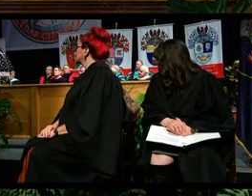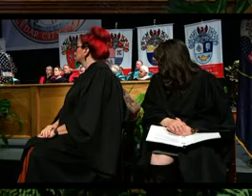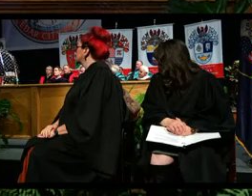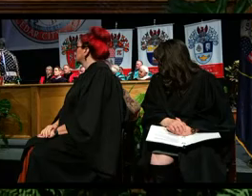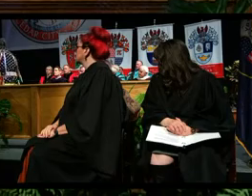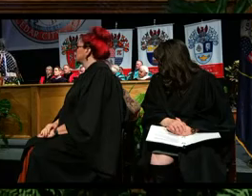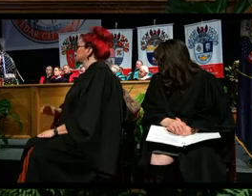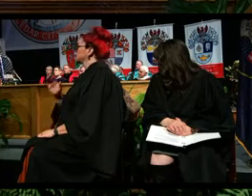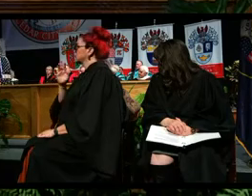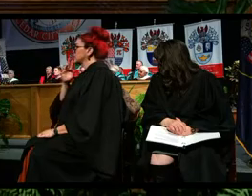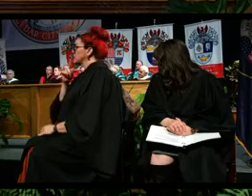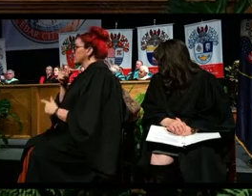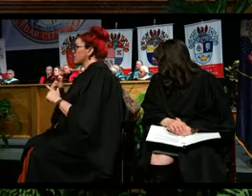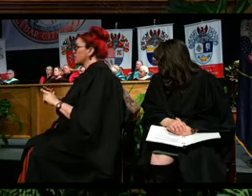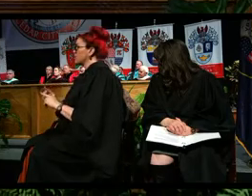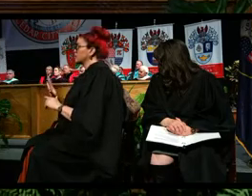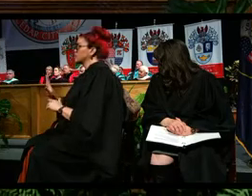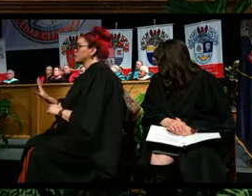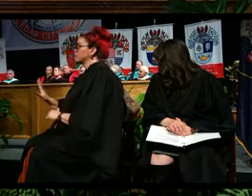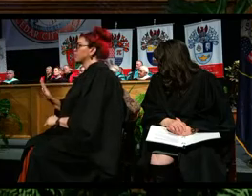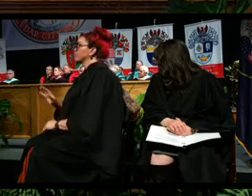Pinikayanga, Sungawabang,